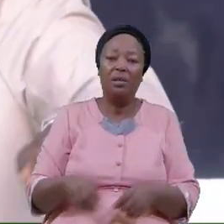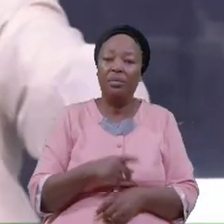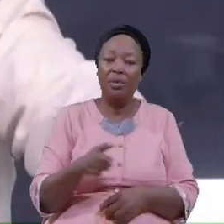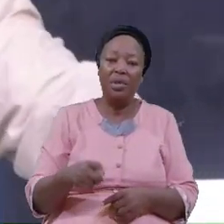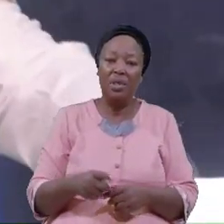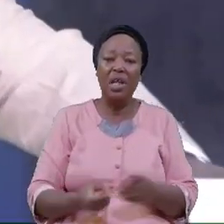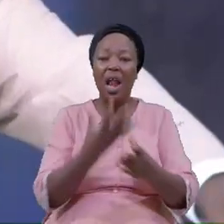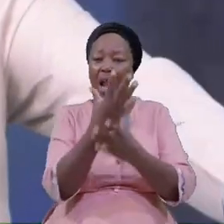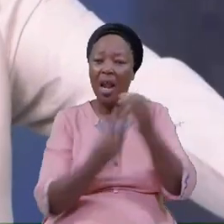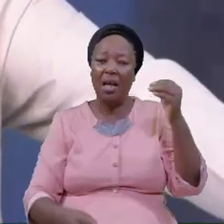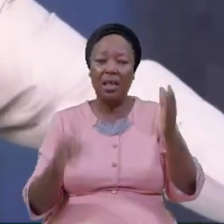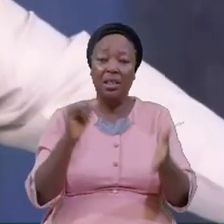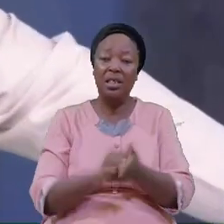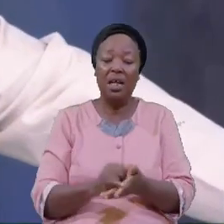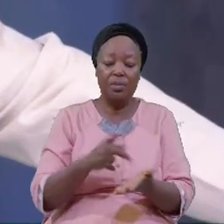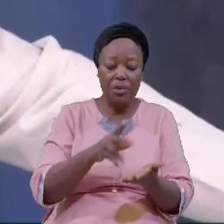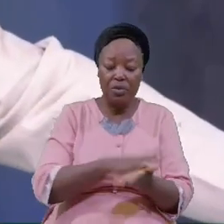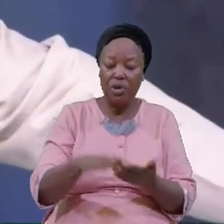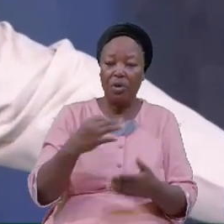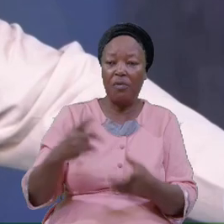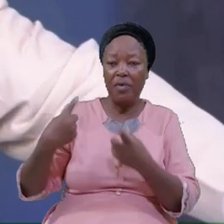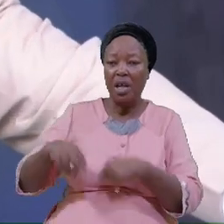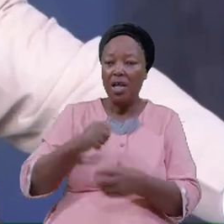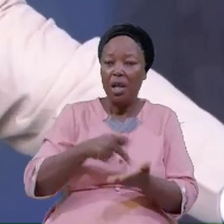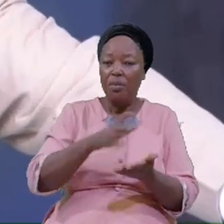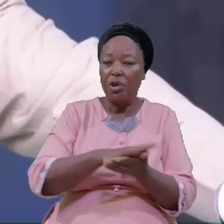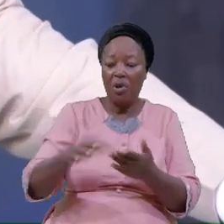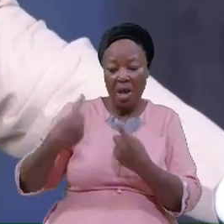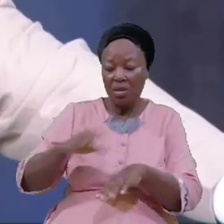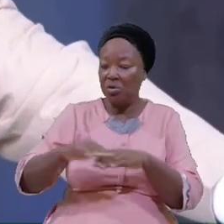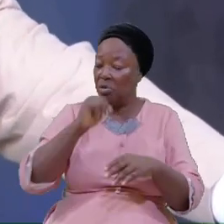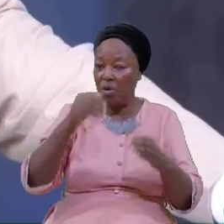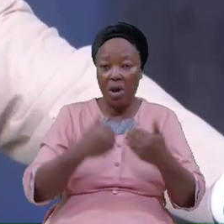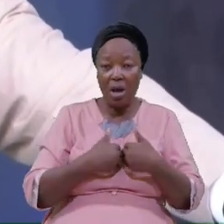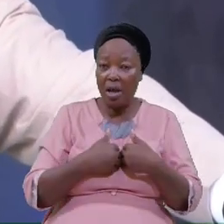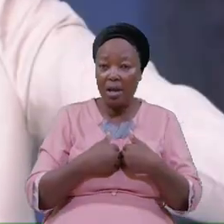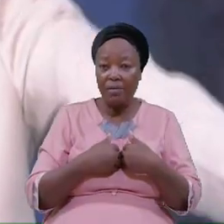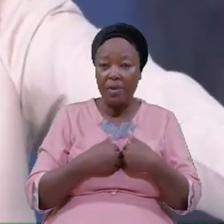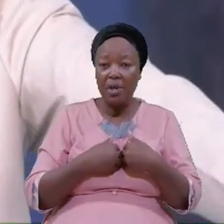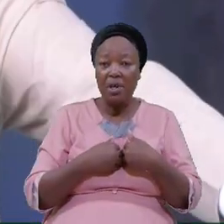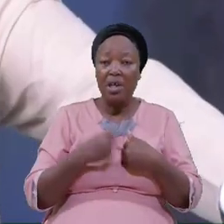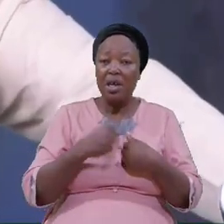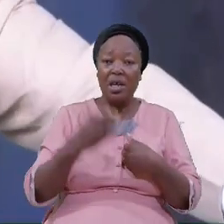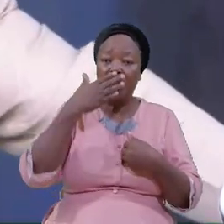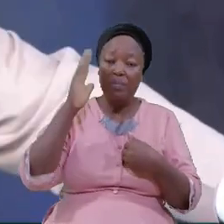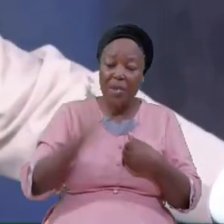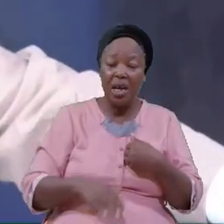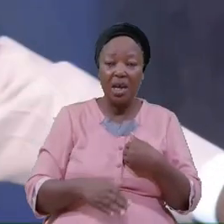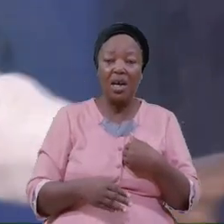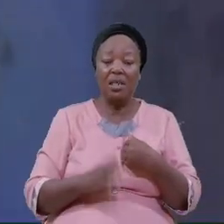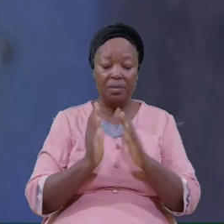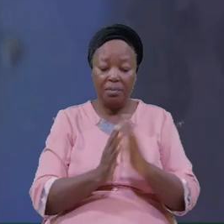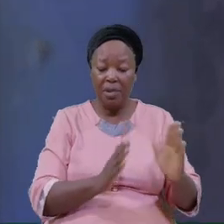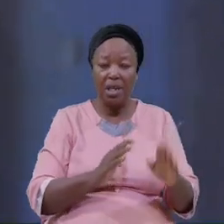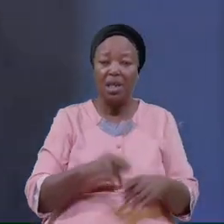pas aller. Ils n'avaient pas cette pureté de cœur. Inordinate ambition. A pure heart does